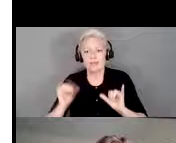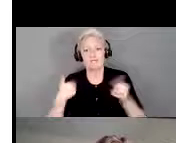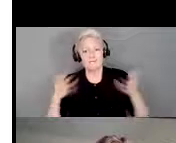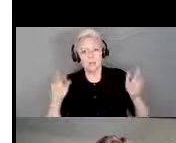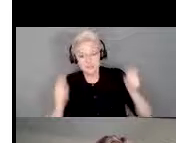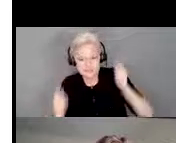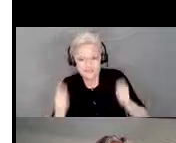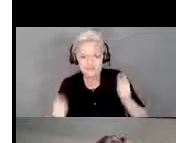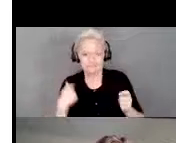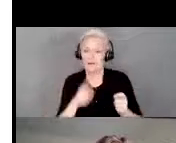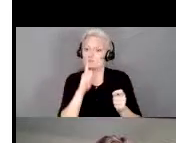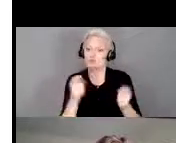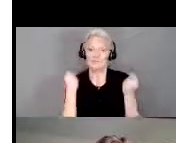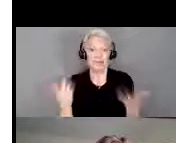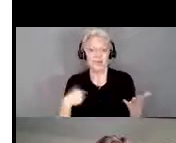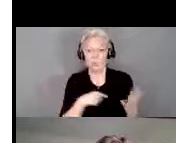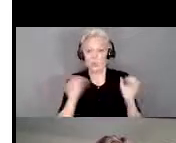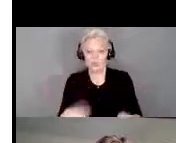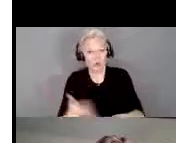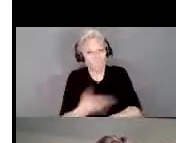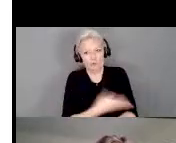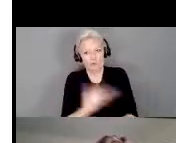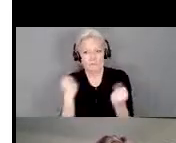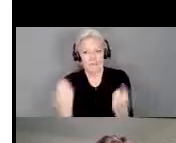are many things that we still could be doing much better.